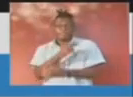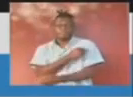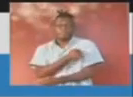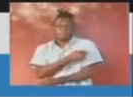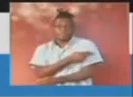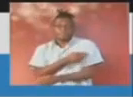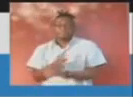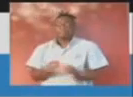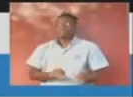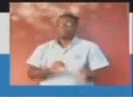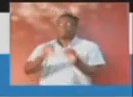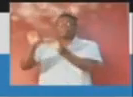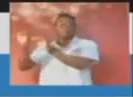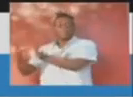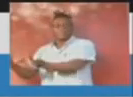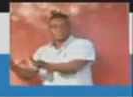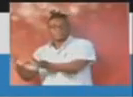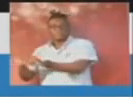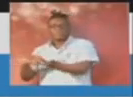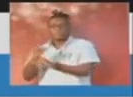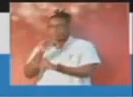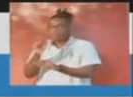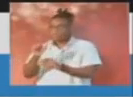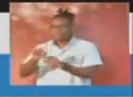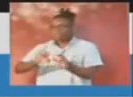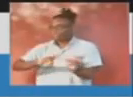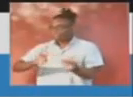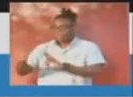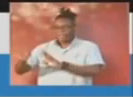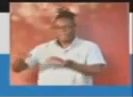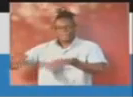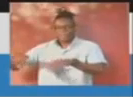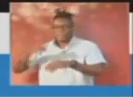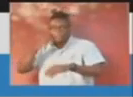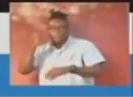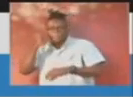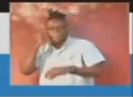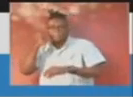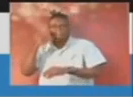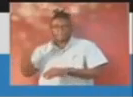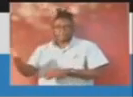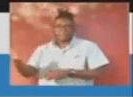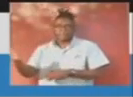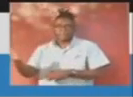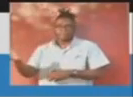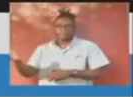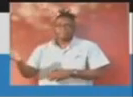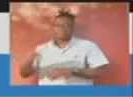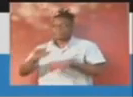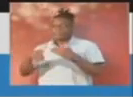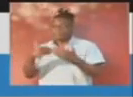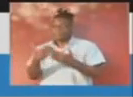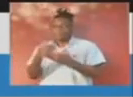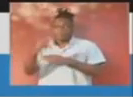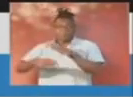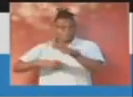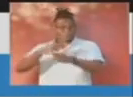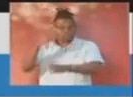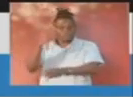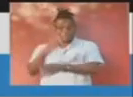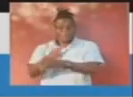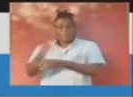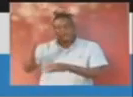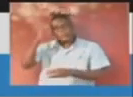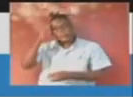not quite ready to return home. The major concern all over the world is that the mortality rate is not just determined by viciousness